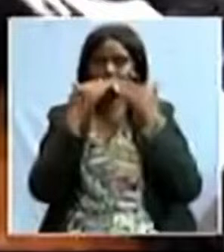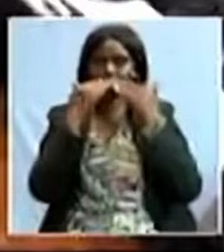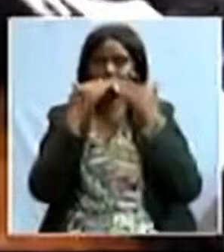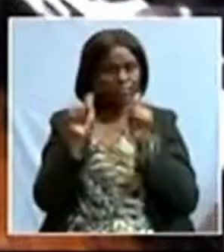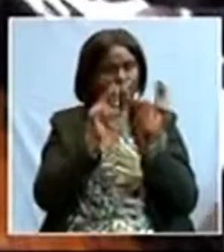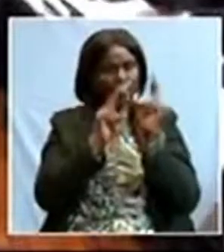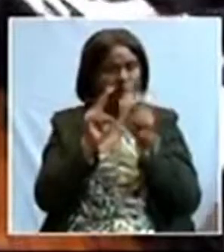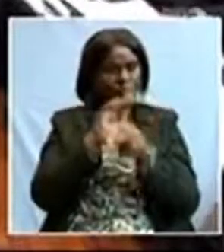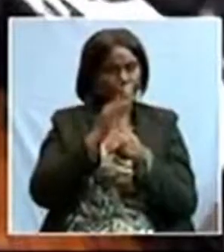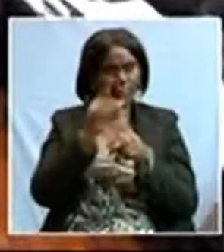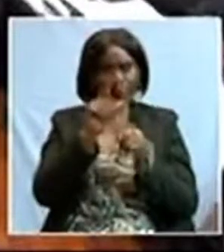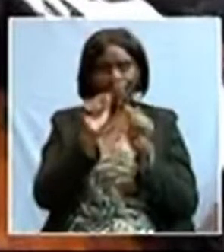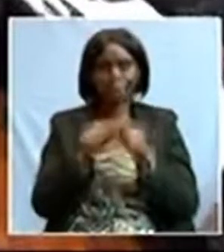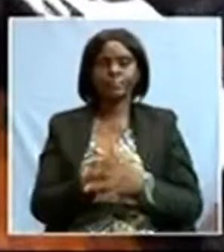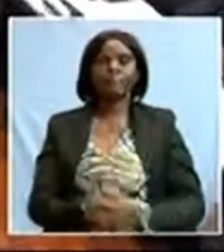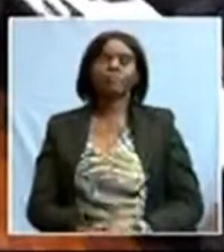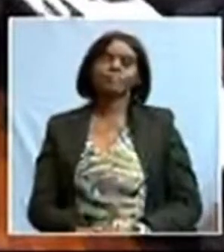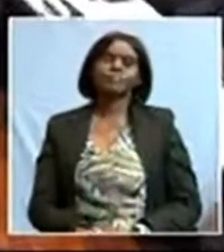respond.